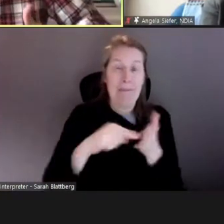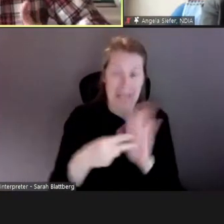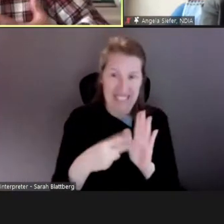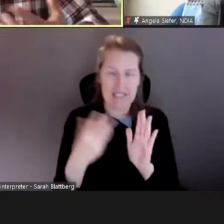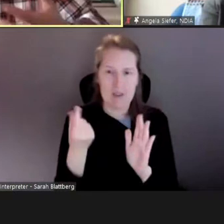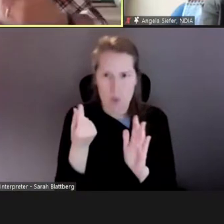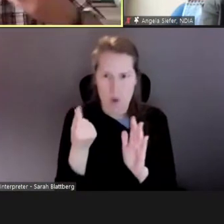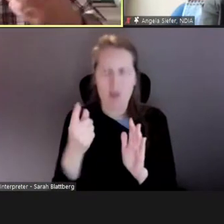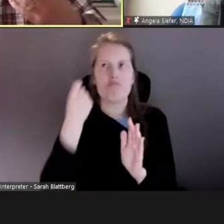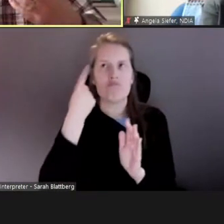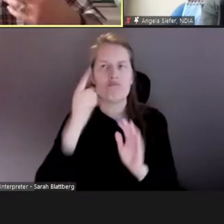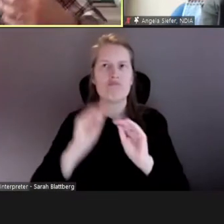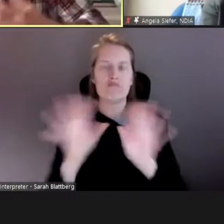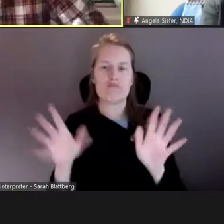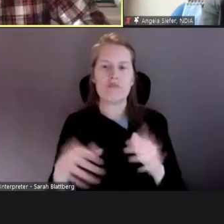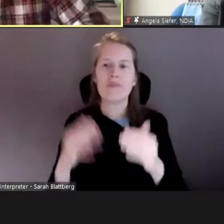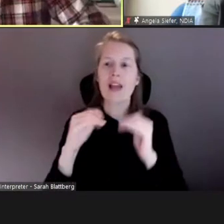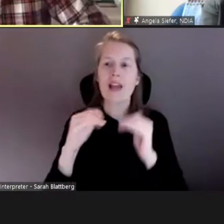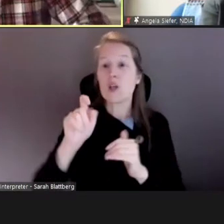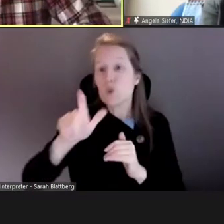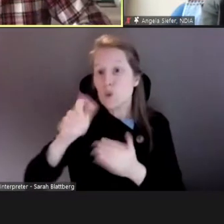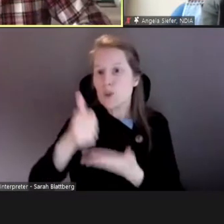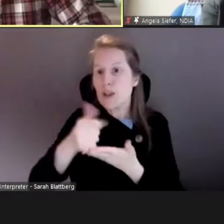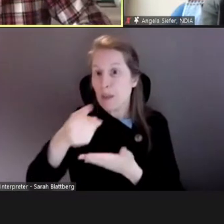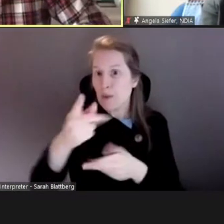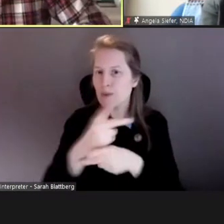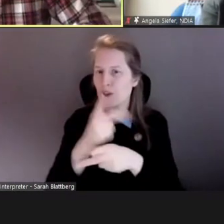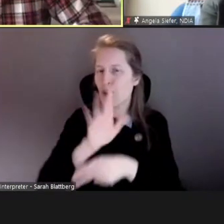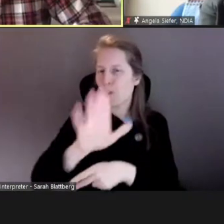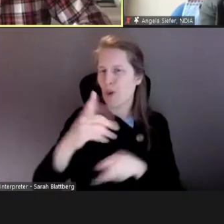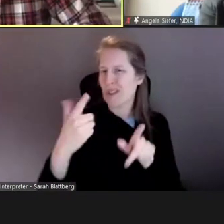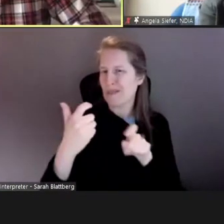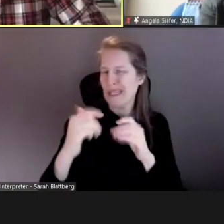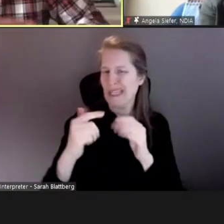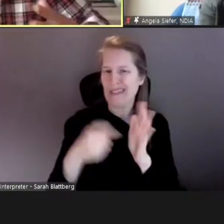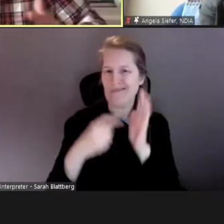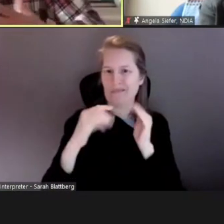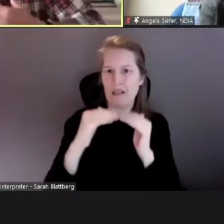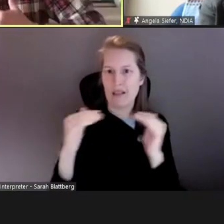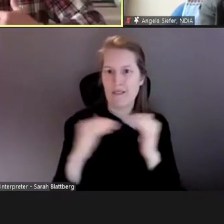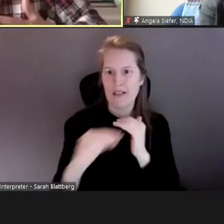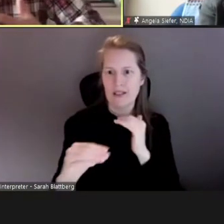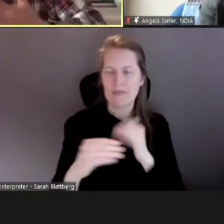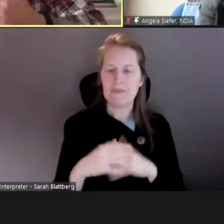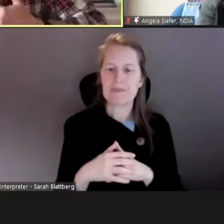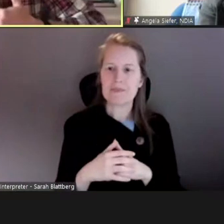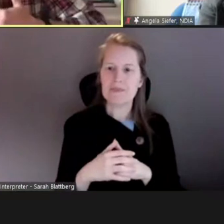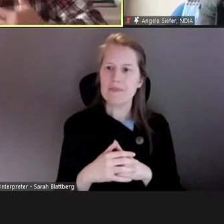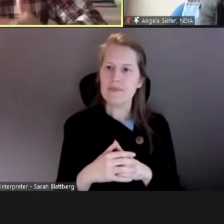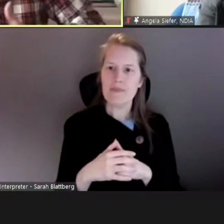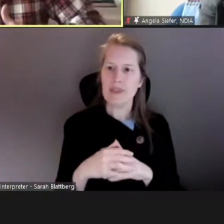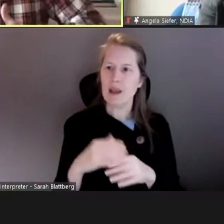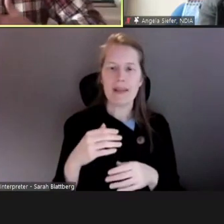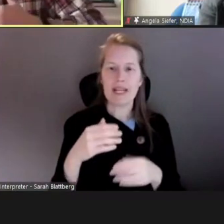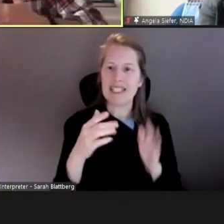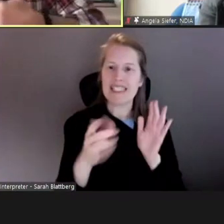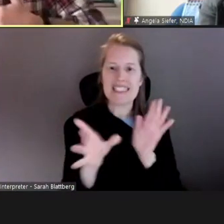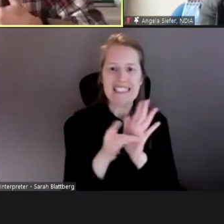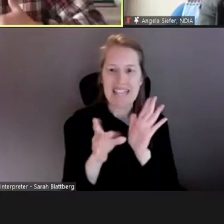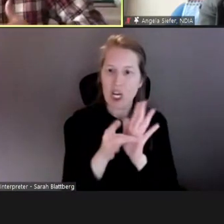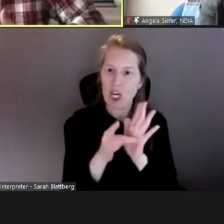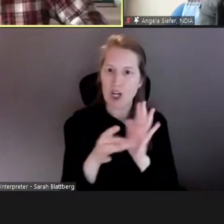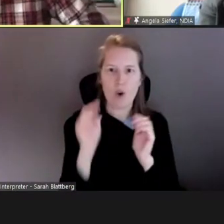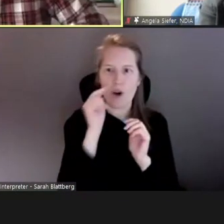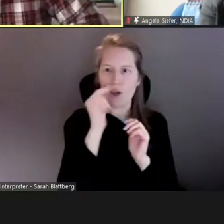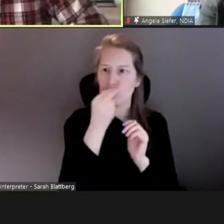important, and then here's the tool for how much speed do you need, that kind of thing. I mean, you know, we've moved beyond window stickers and nutrition facts labels. We can do